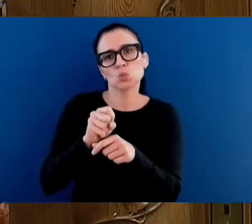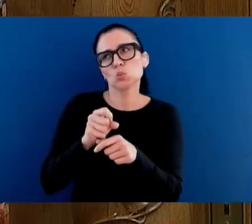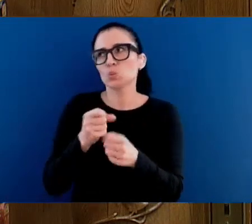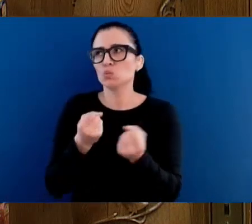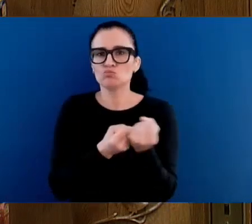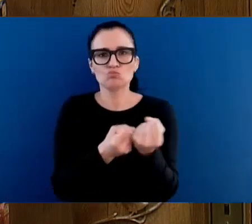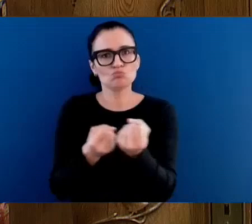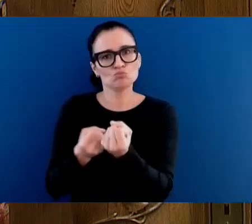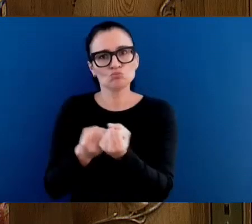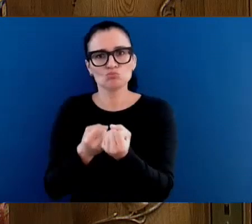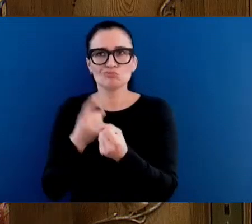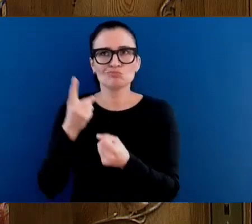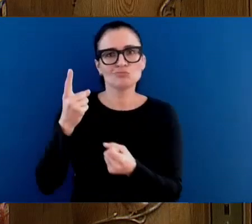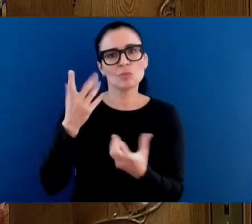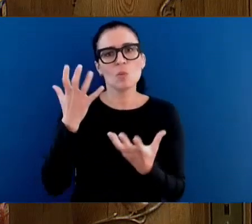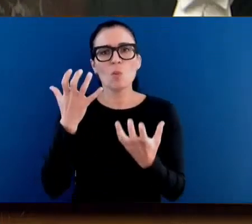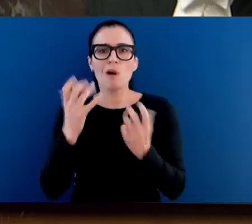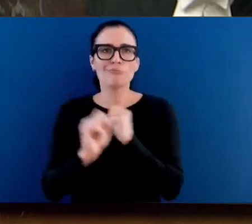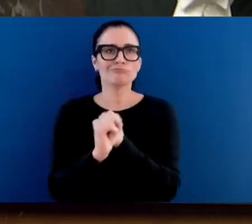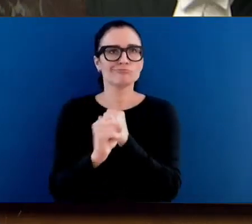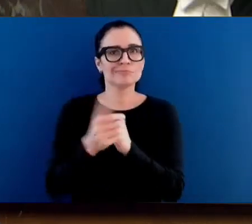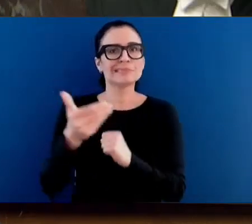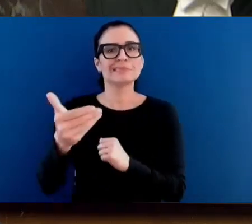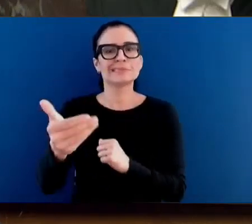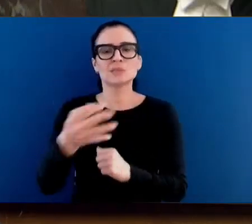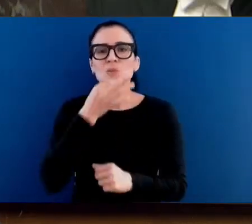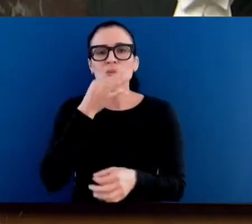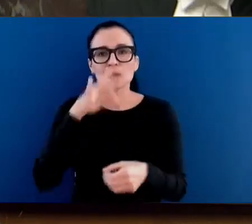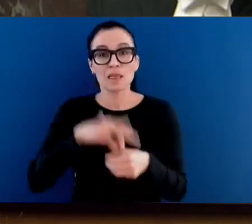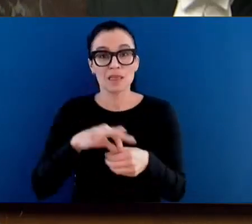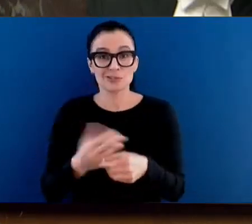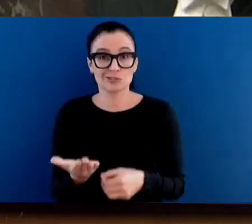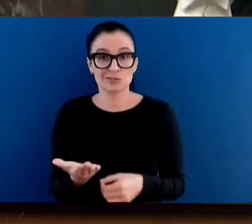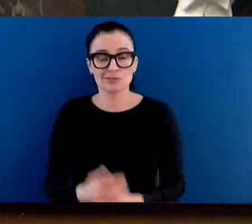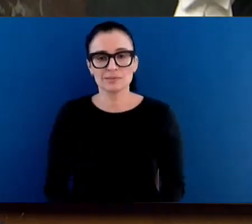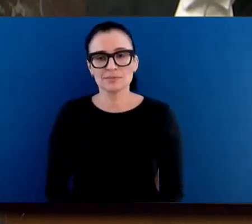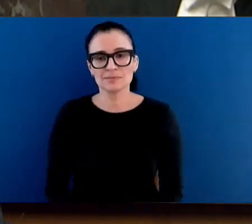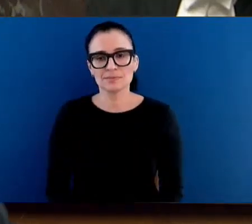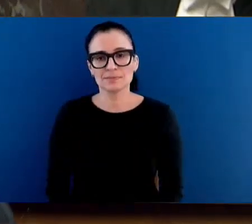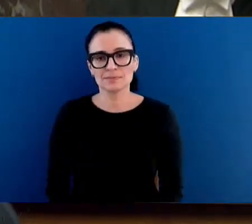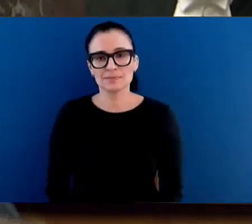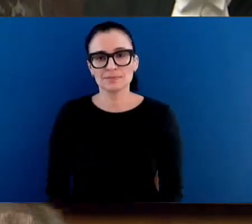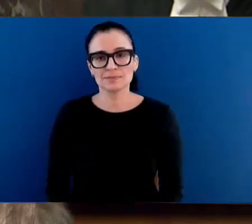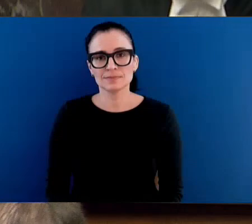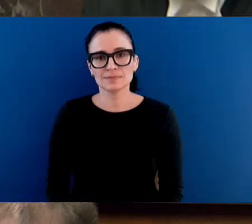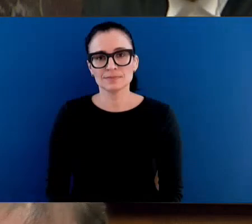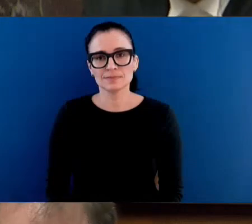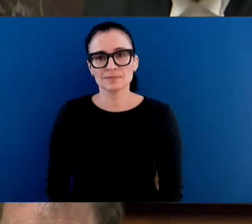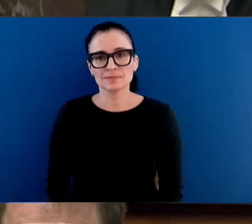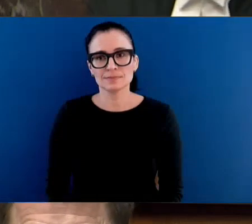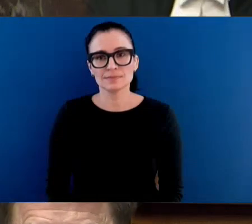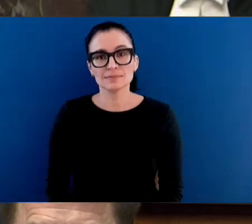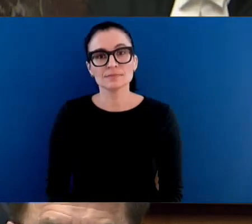Attorney General. Thank you, Mr. Speaker. Nothing could be farther from the truth to what the member just said.